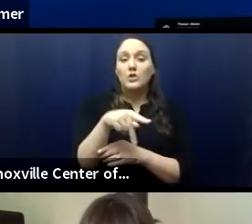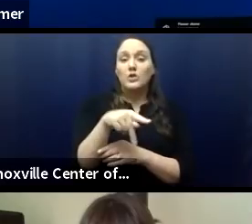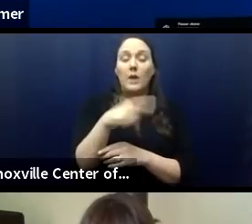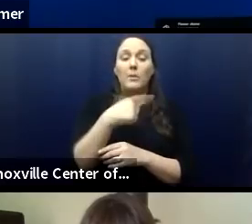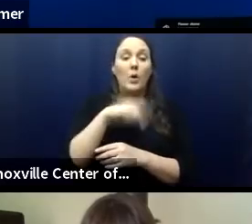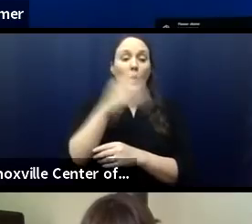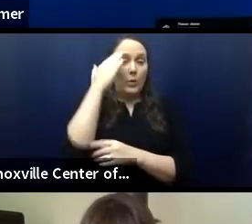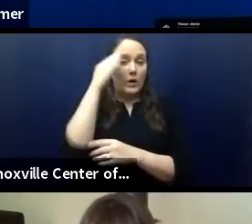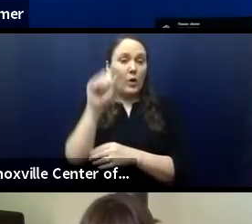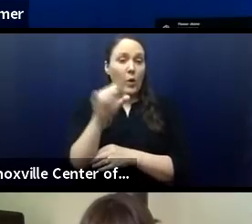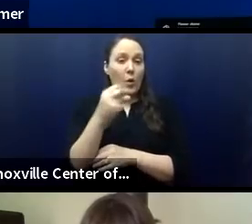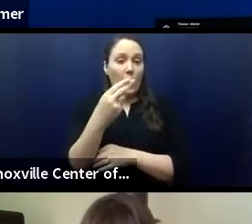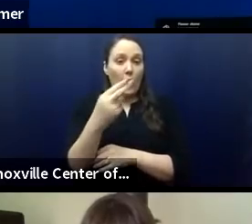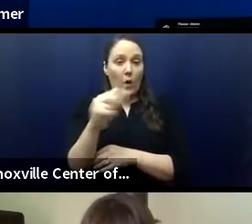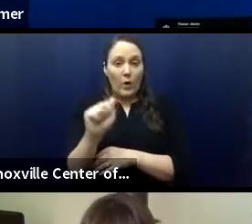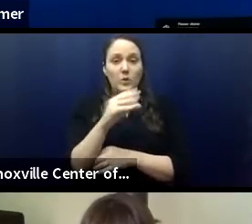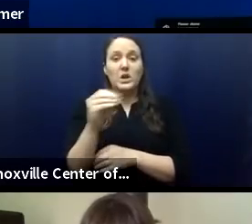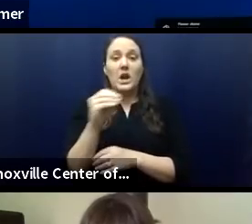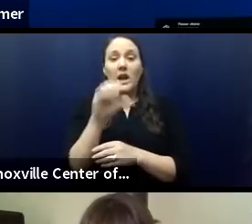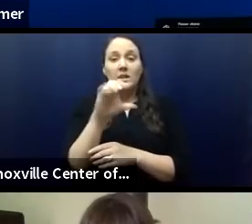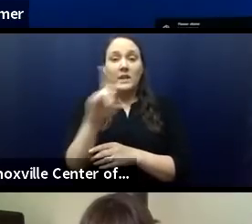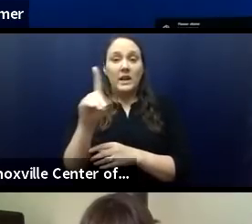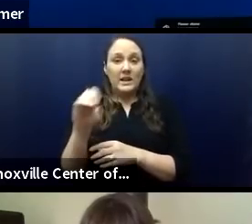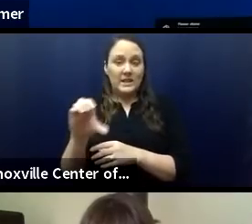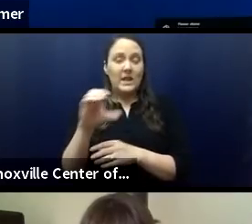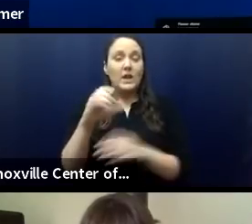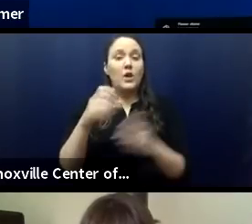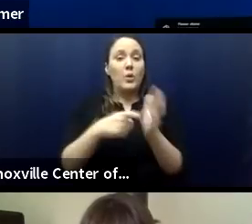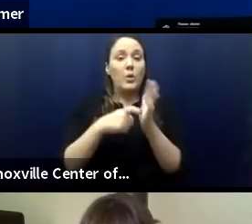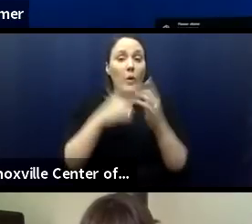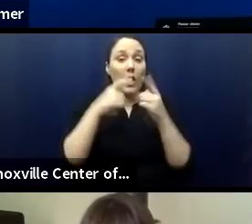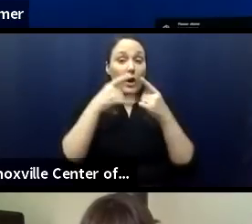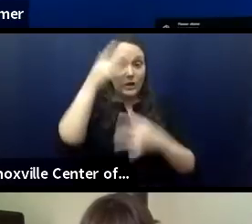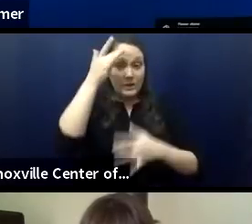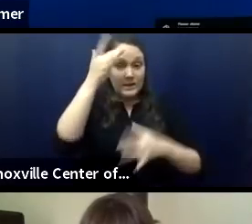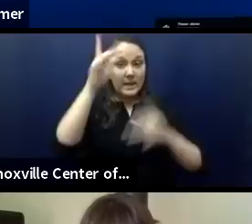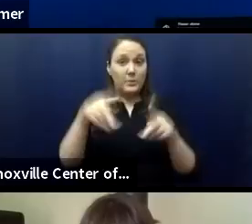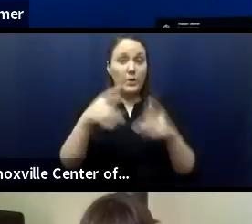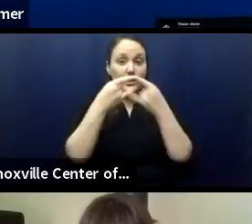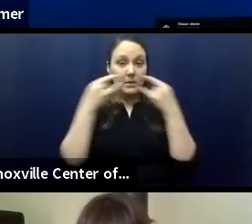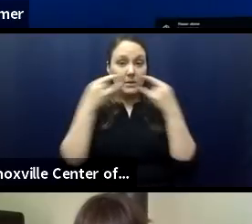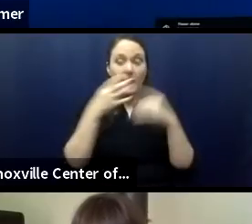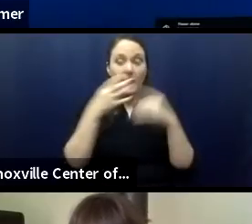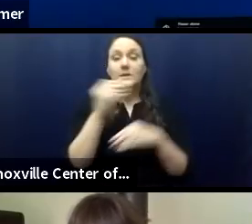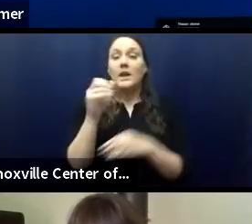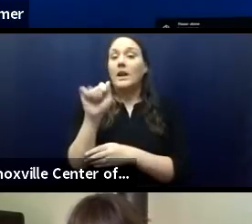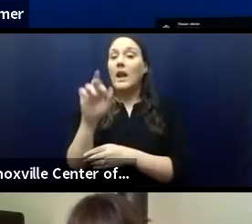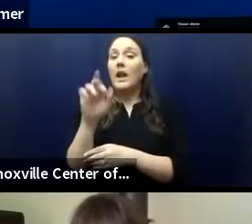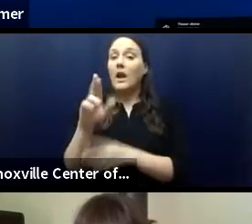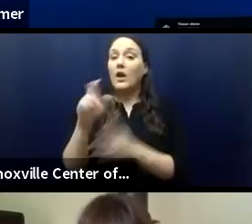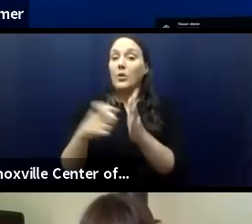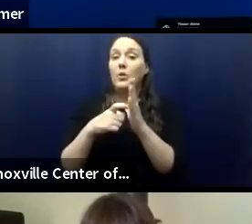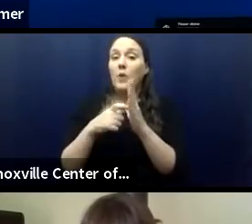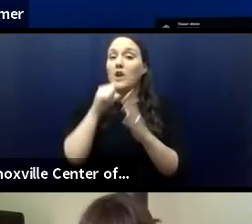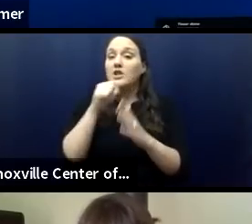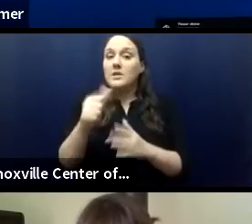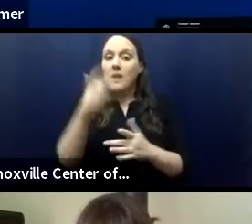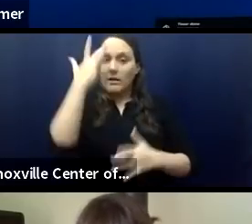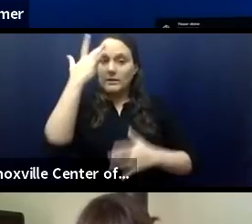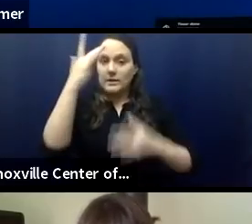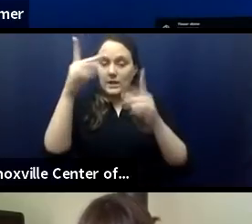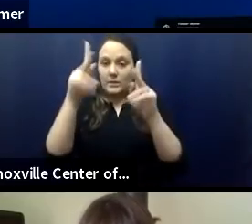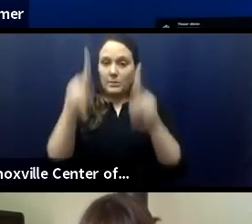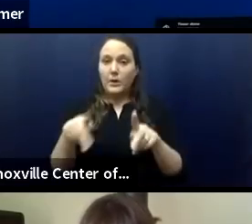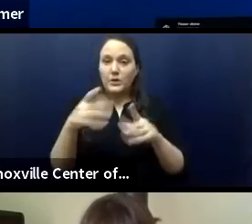that droplet precautions require the sick person to wear a surgical mask, and airborne precautions require the unsick person to wear an